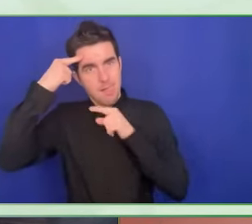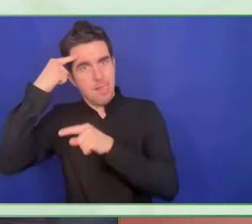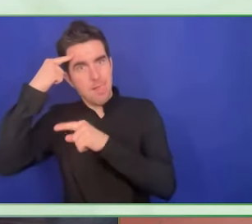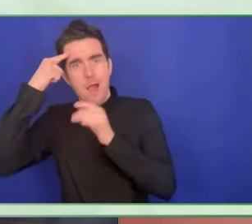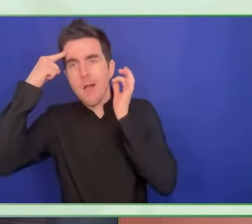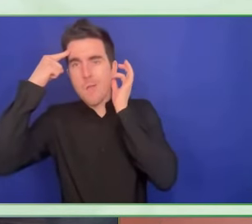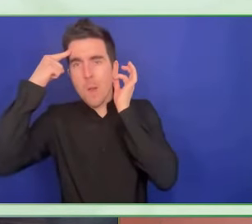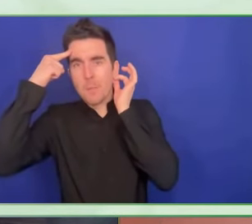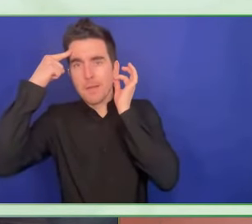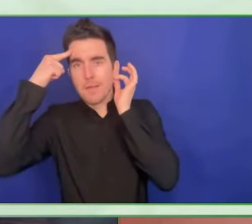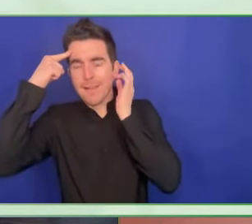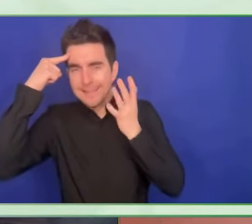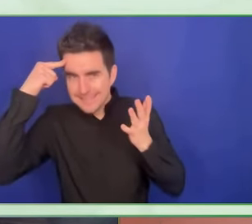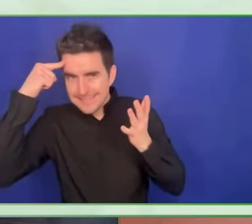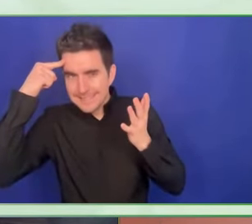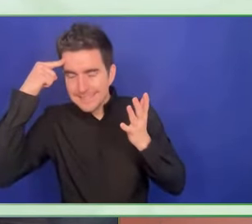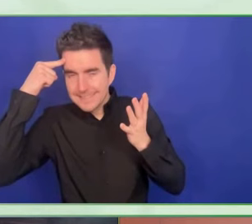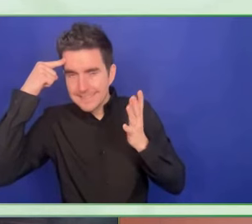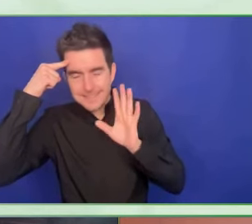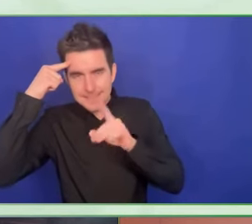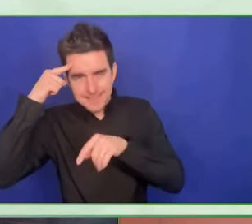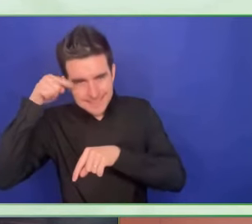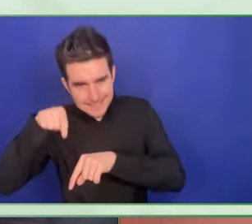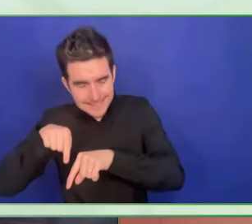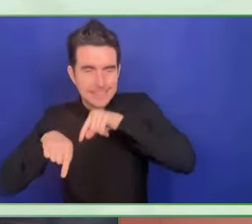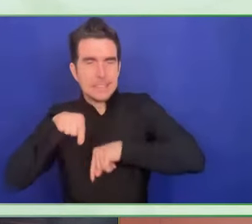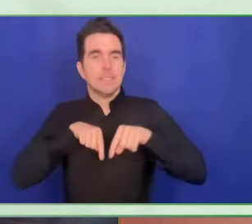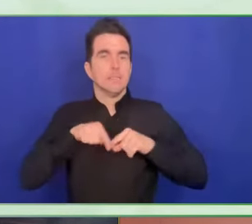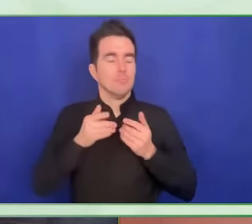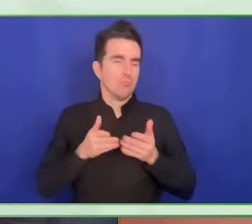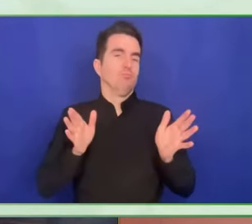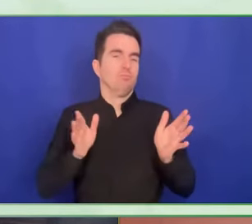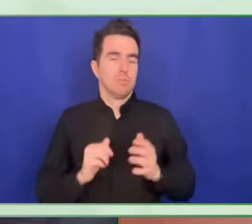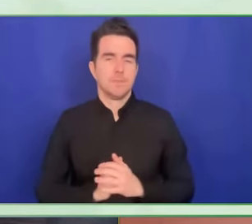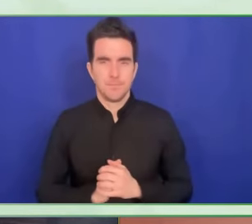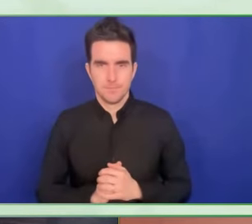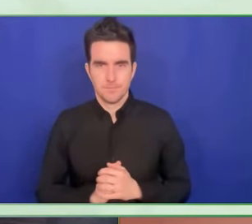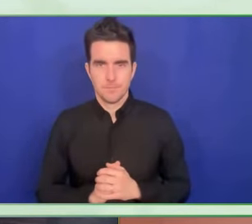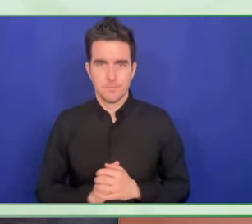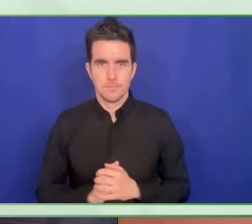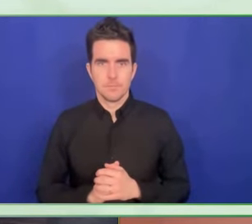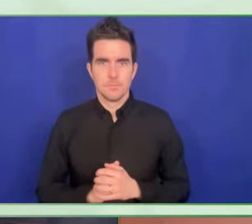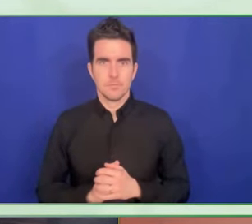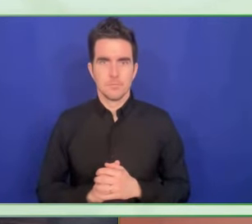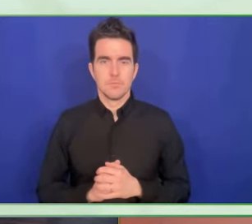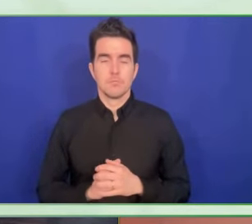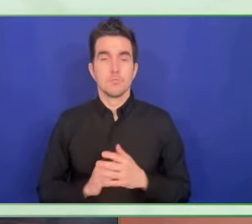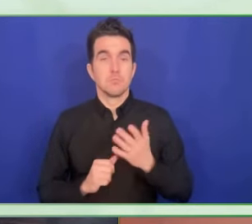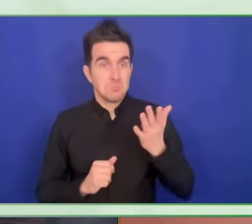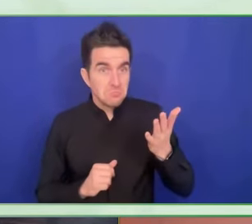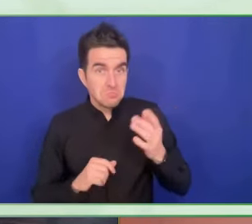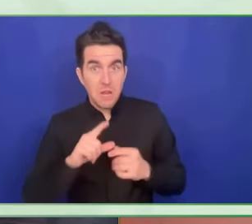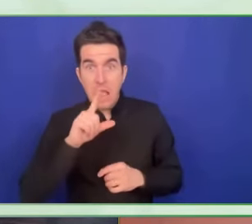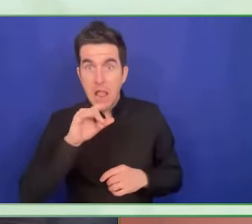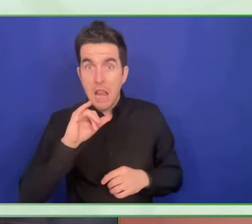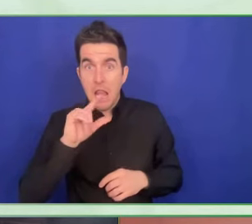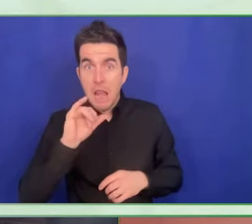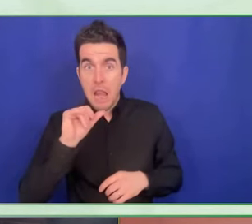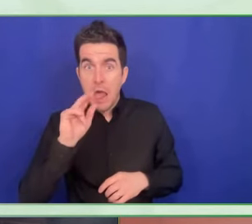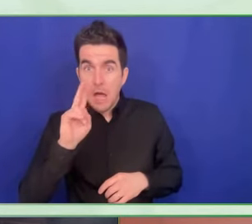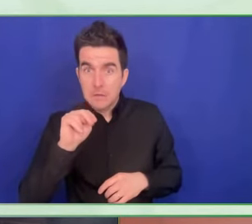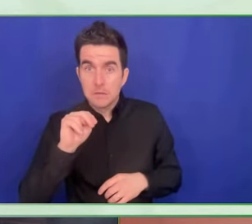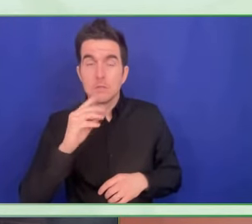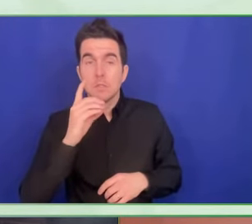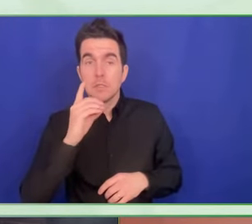Hi everyone, I'm Elvana Shala from Republic of Kosovo. I'm the Ambassador of Goodwill for Kosovo at International Human